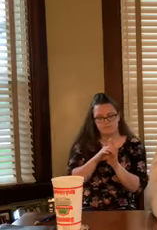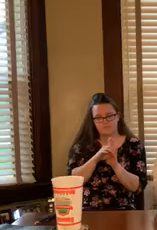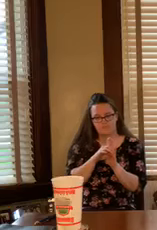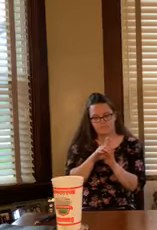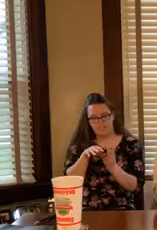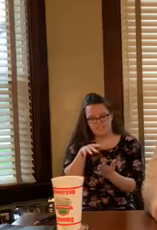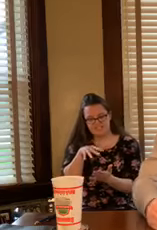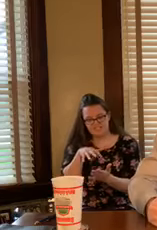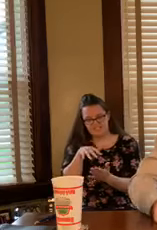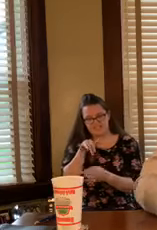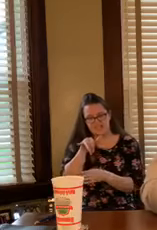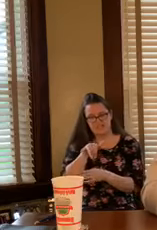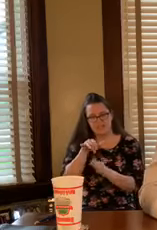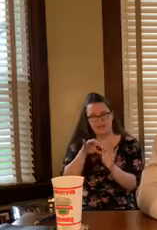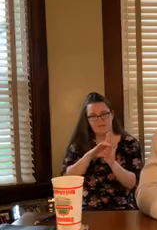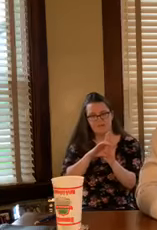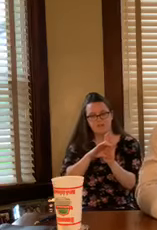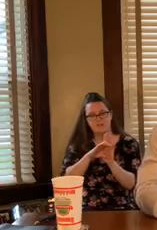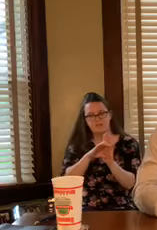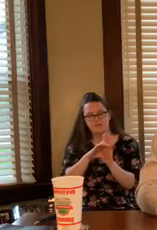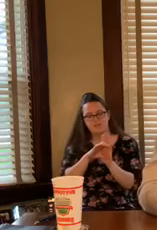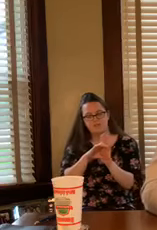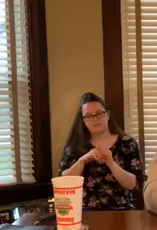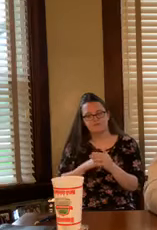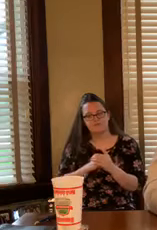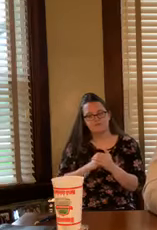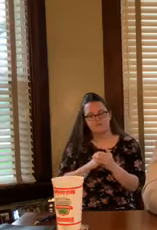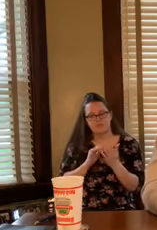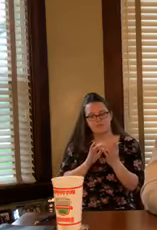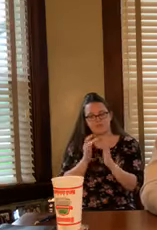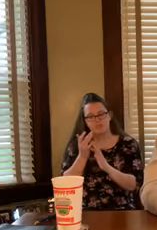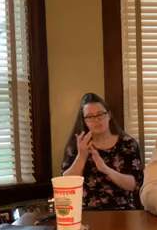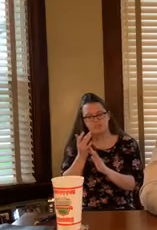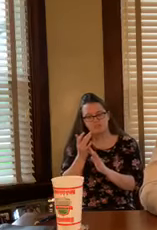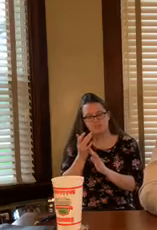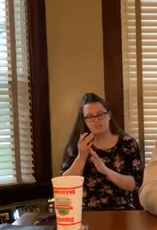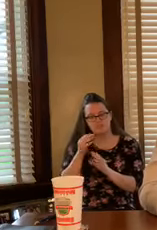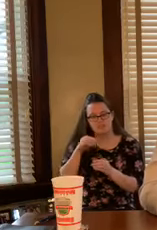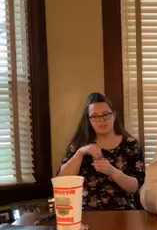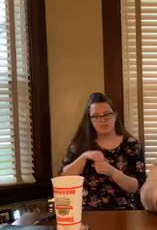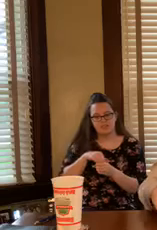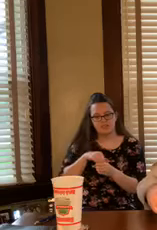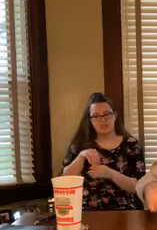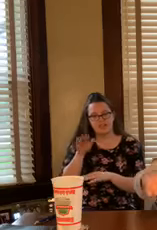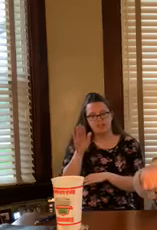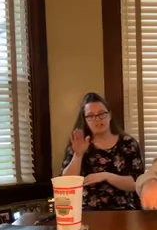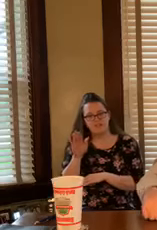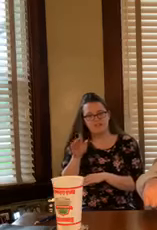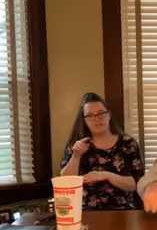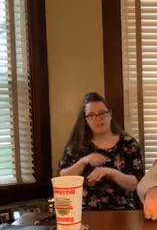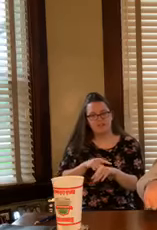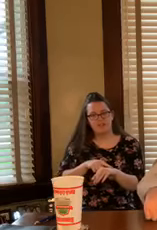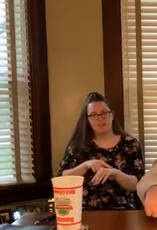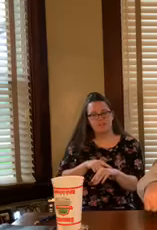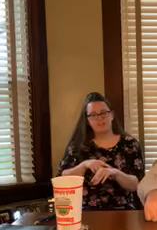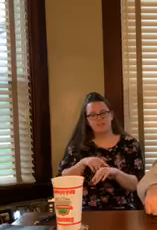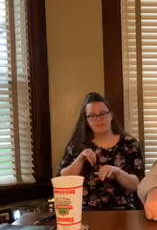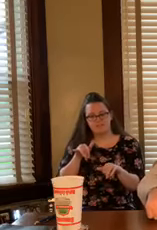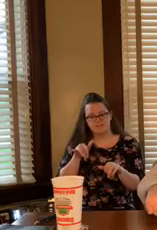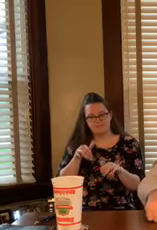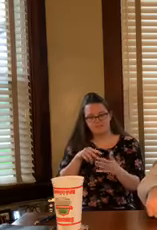quite a couple different versions of it, but they're all basically the same. It's Jesus in the evening time outside of a door, standing there